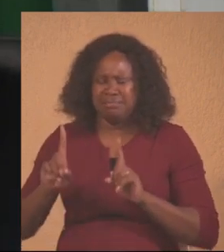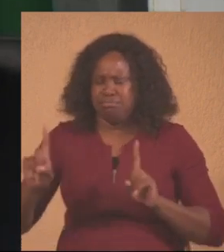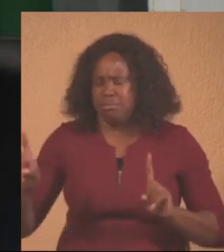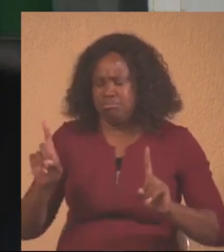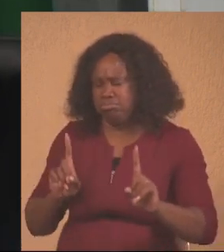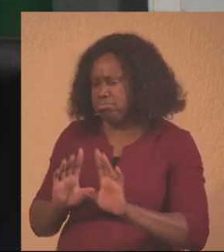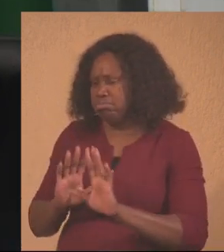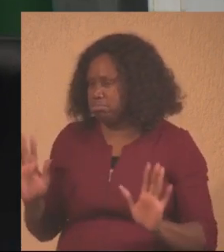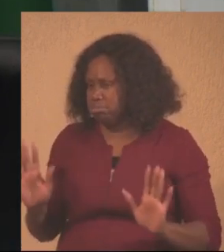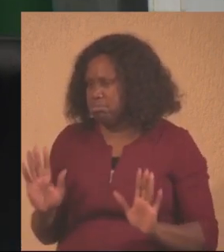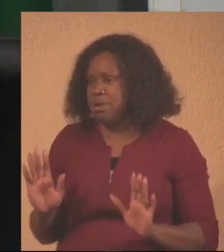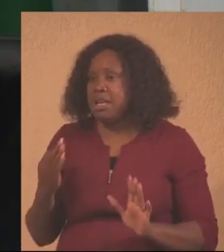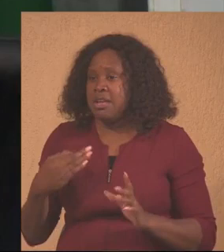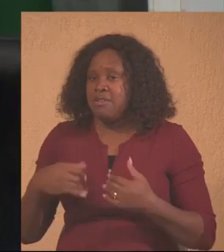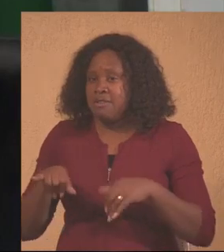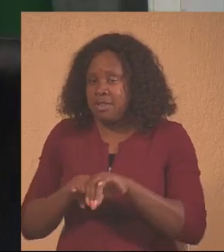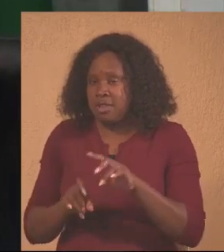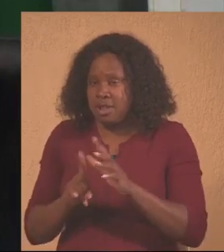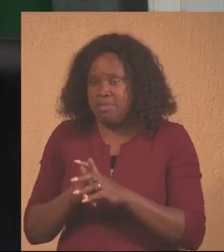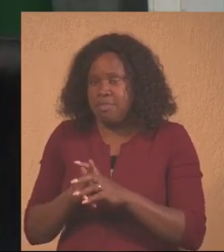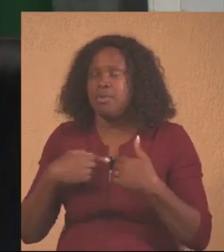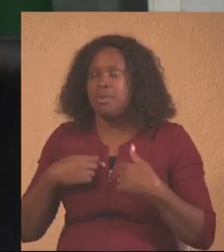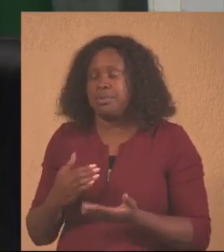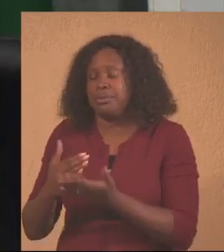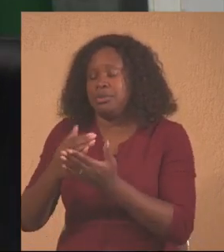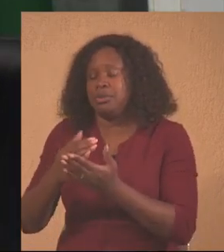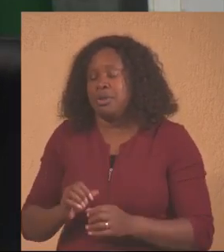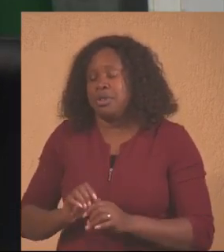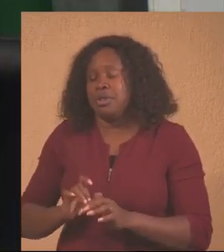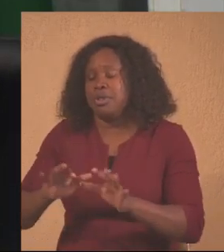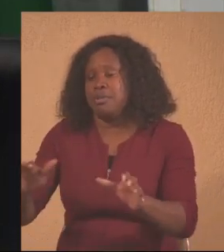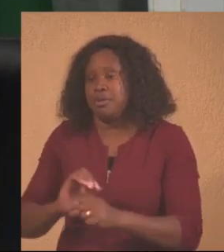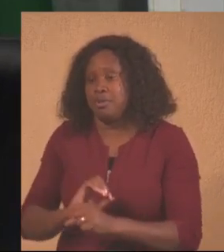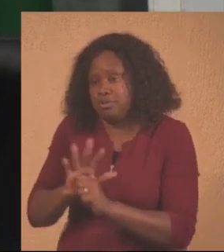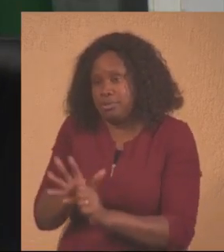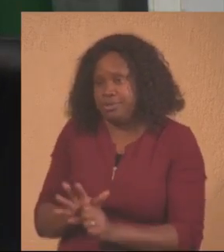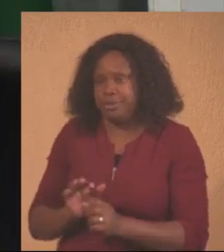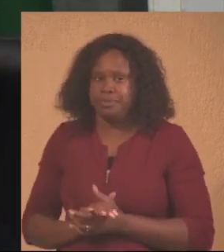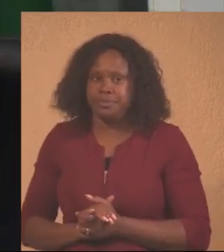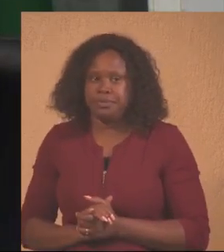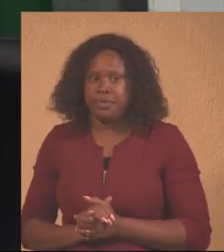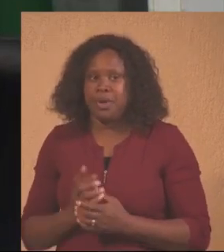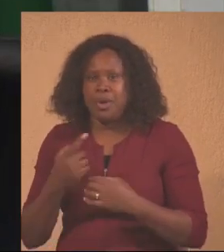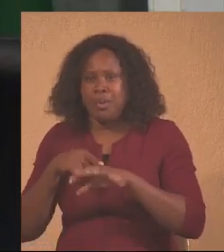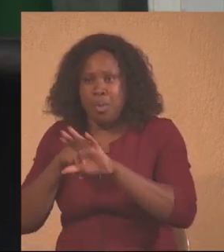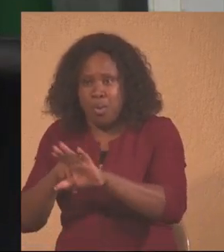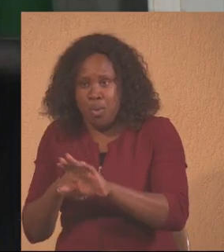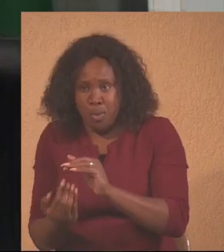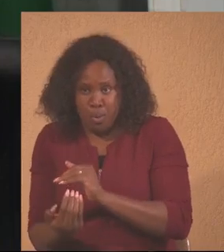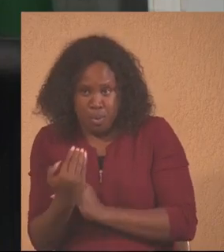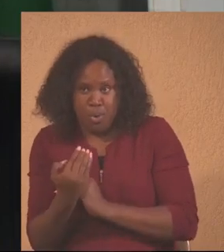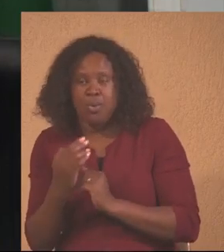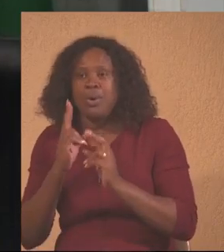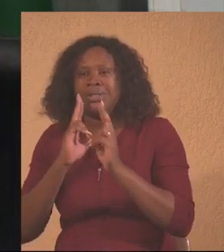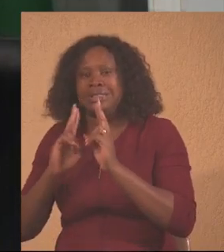will ensure that we do curb the further spread of COVID-19. Join us tomorrow morning as we